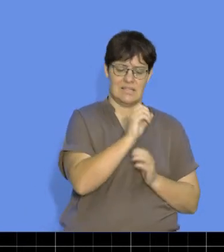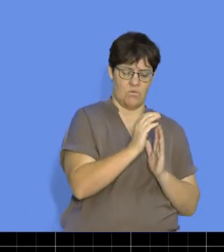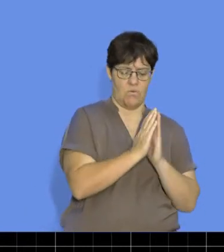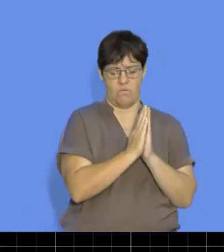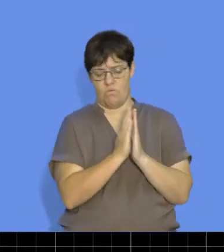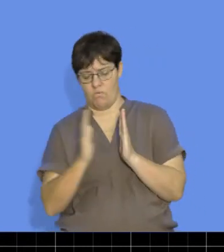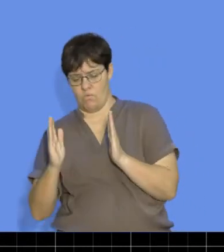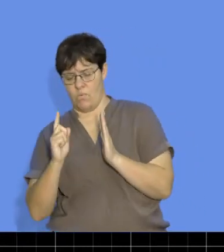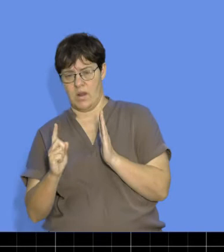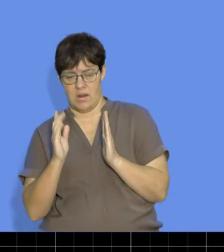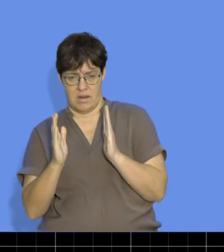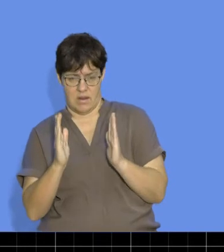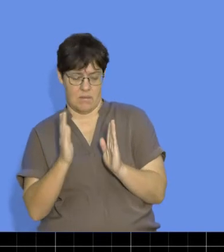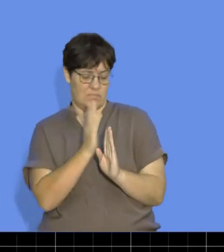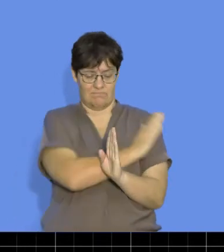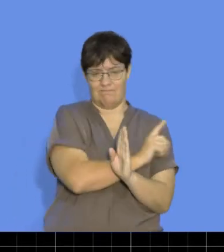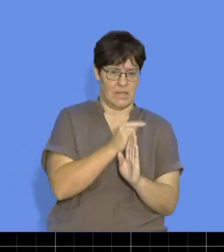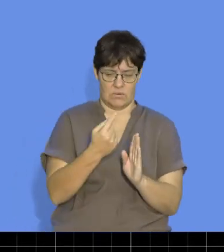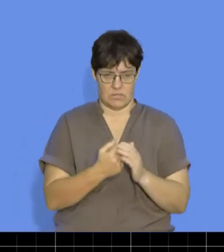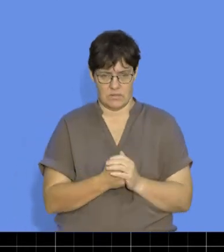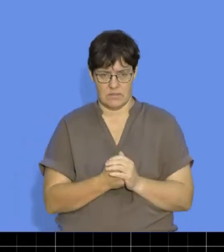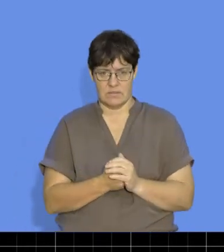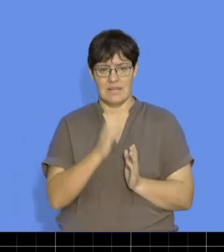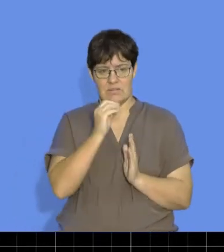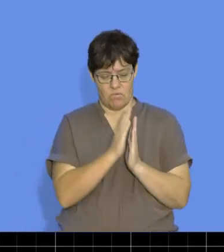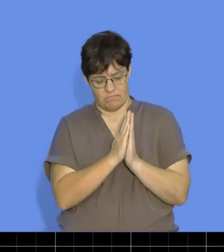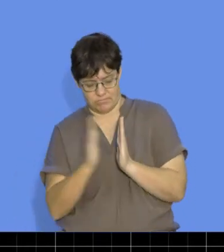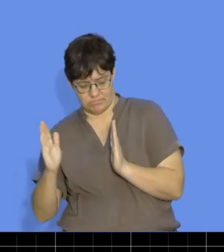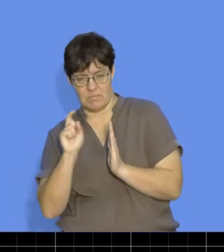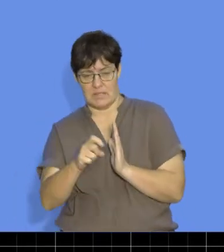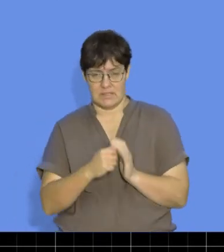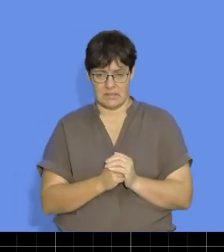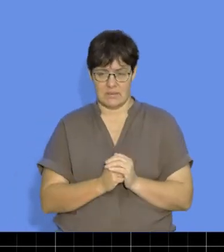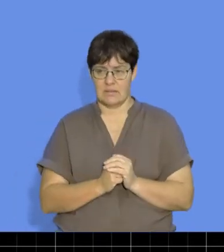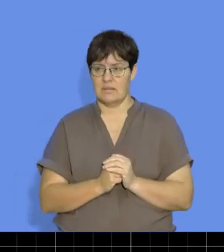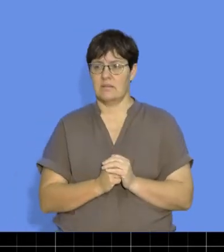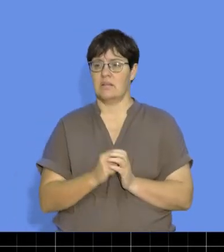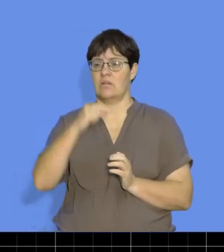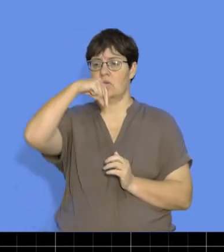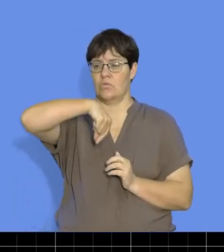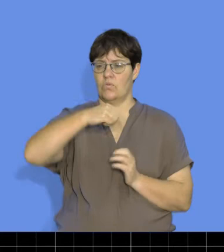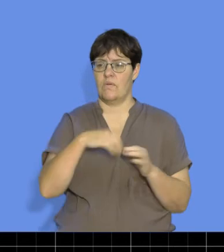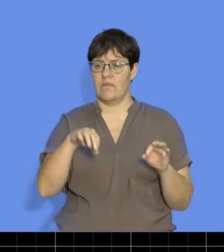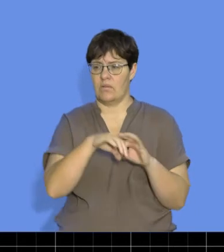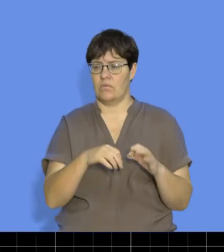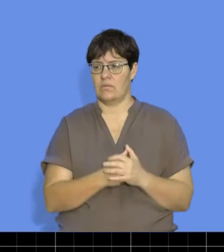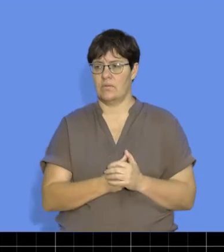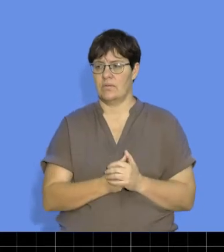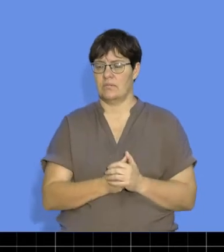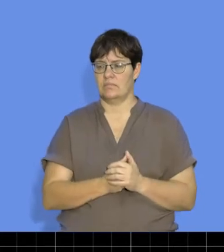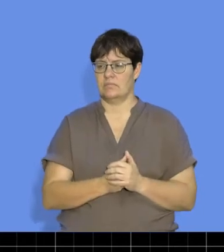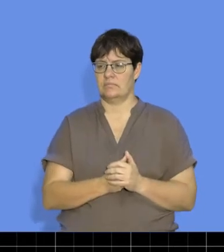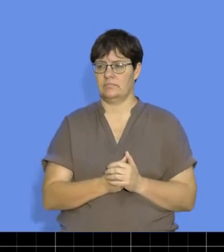between 0 and 1. So it must always be greater than 0. And then the q value will